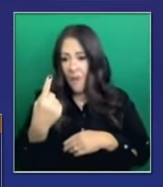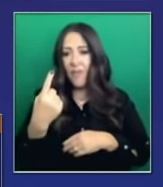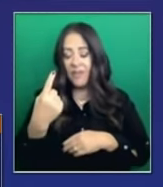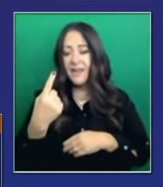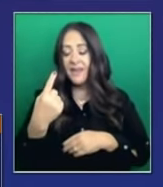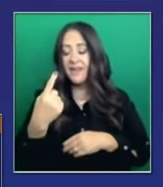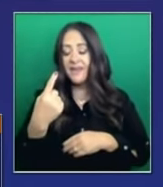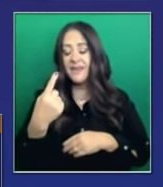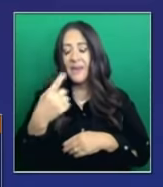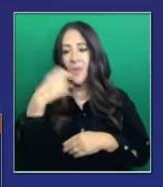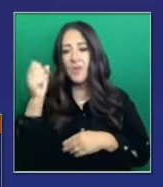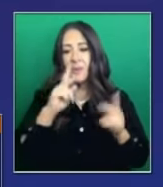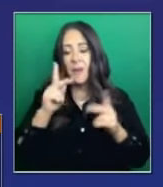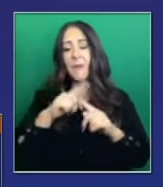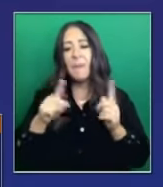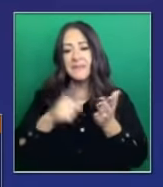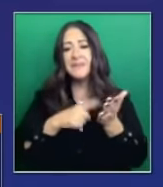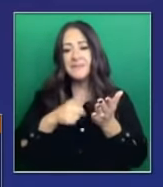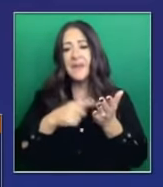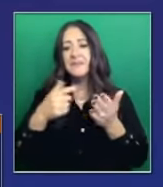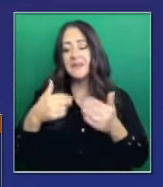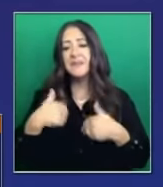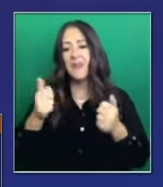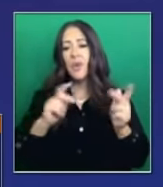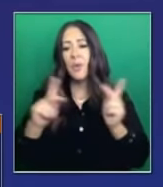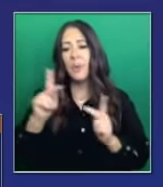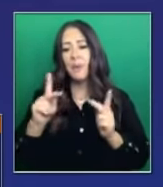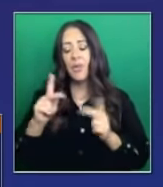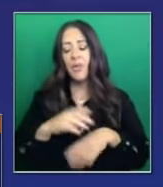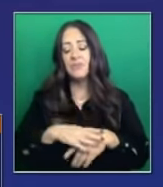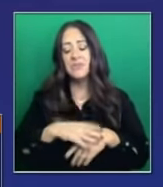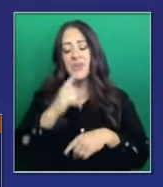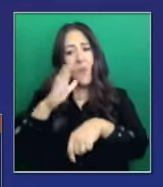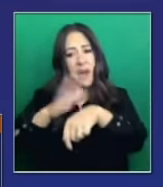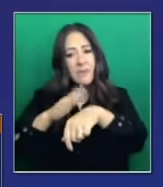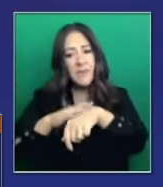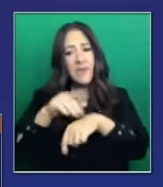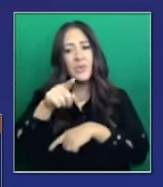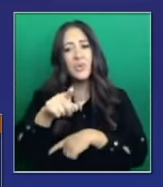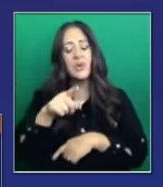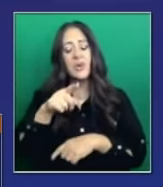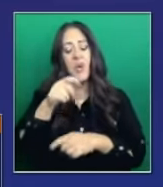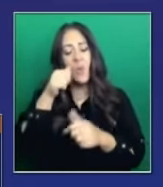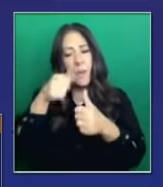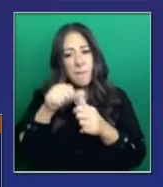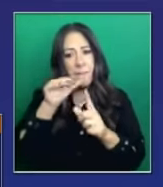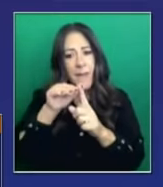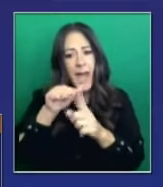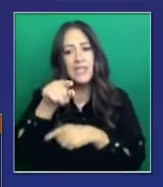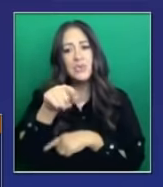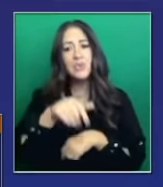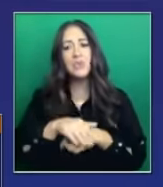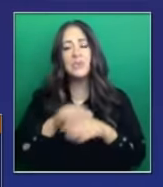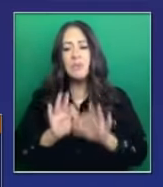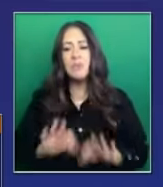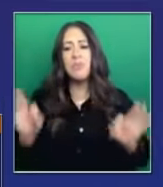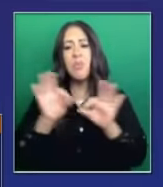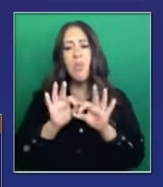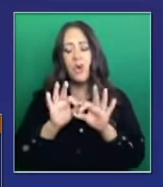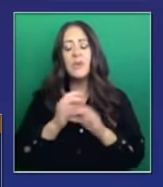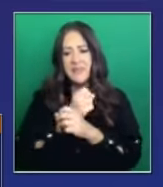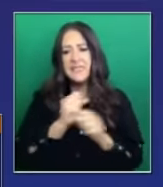are cautionary and a reminder of the importance of being safe